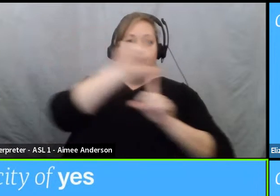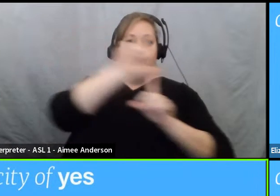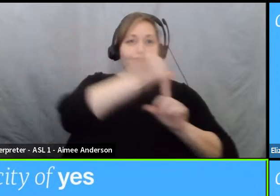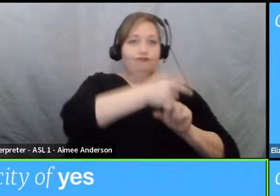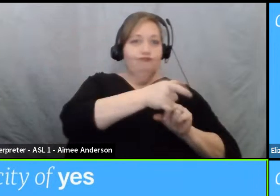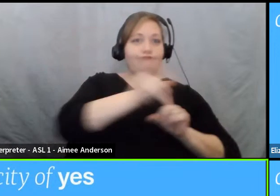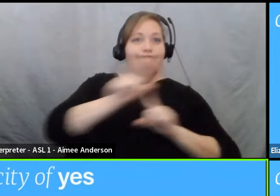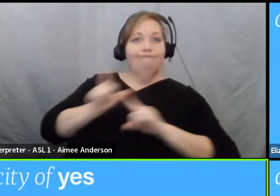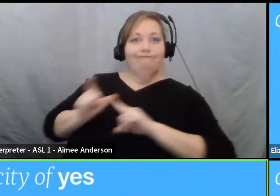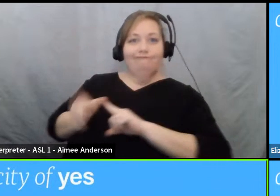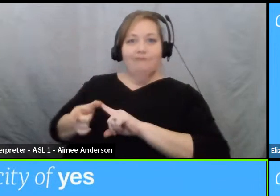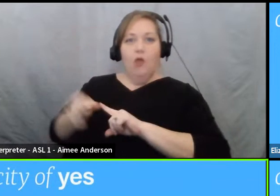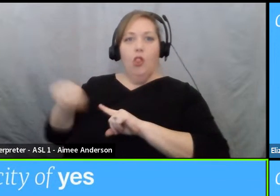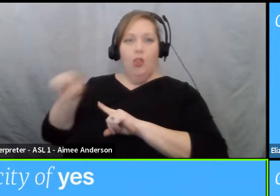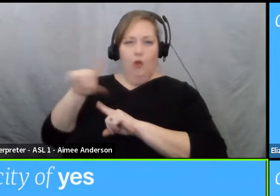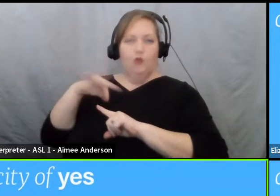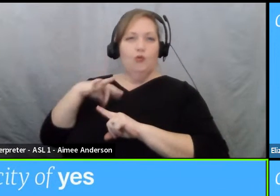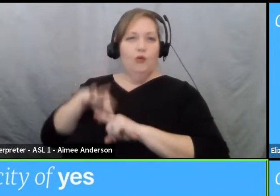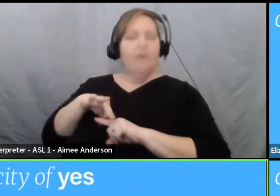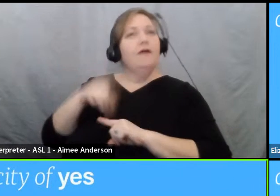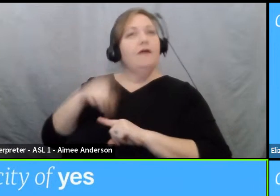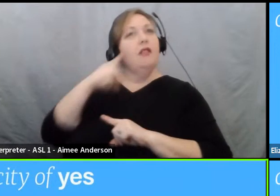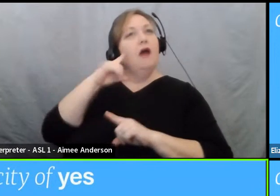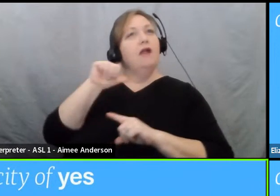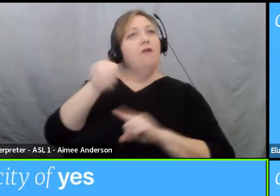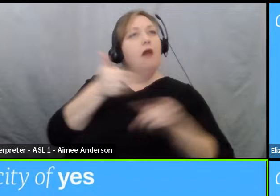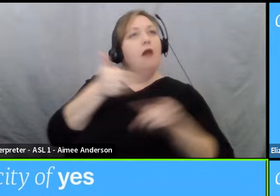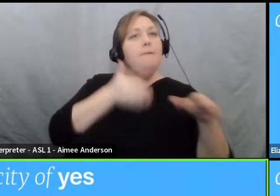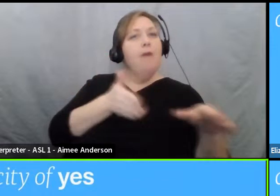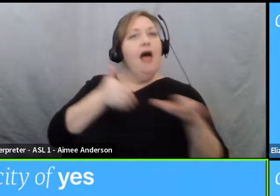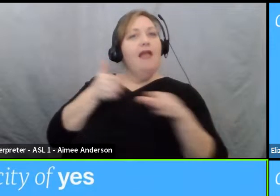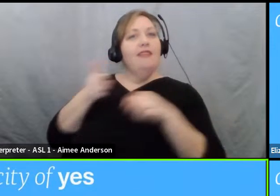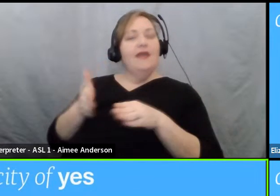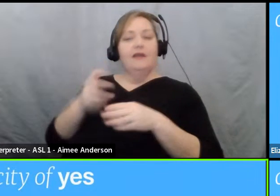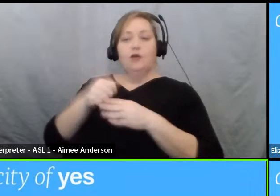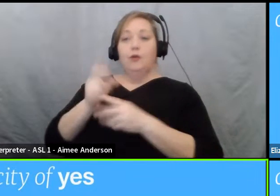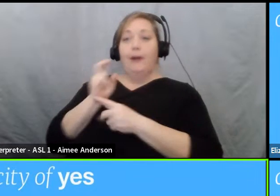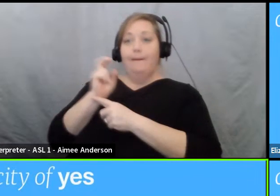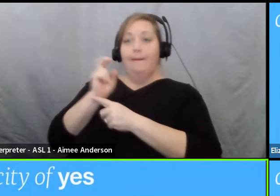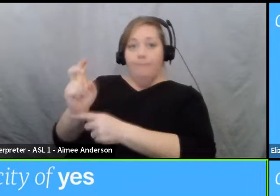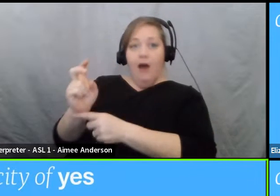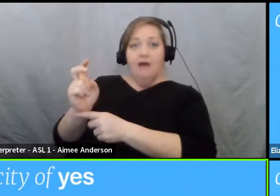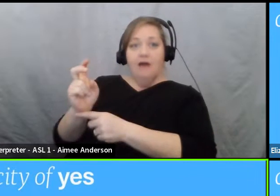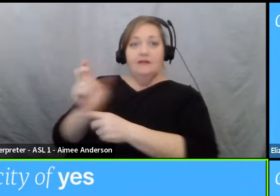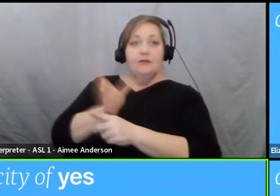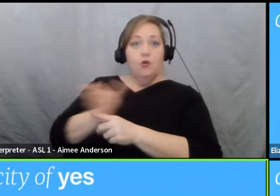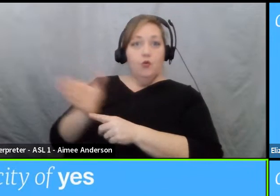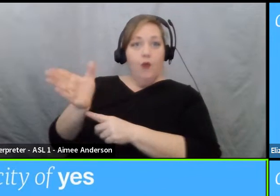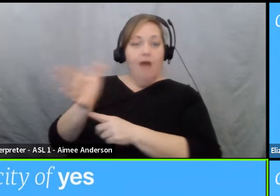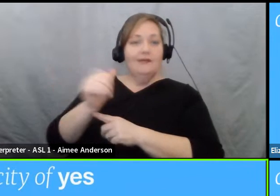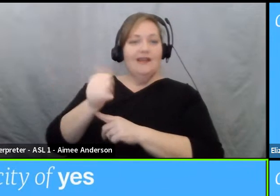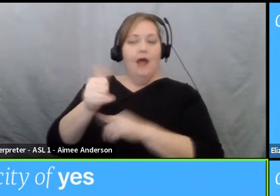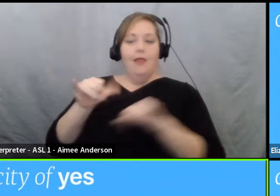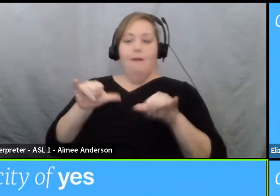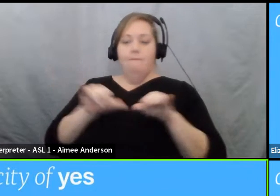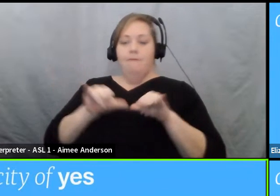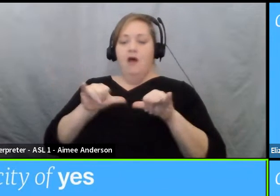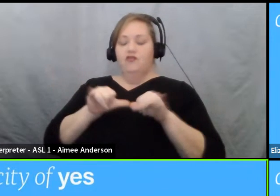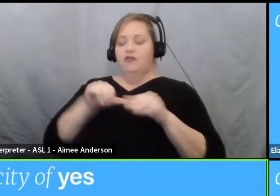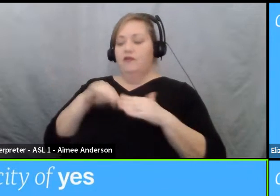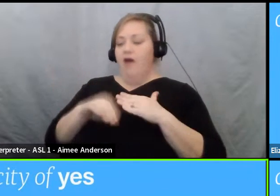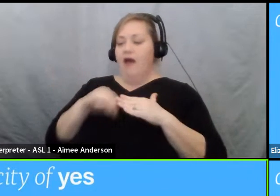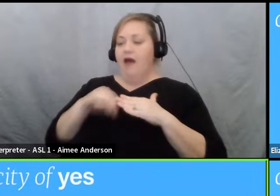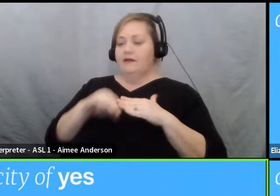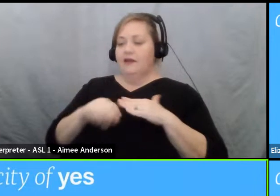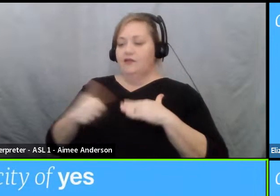We did, think about other sort of methodologies, including bus routes and other measures of access to transit, because there